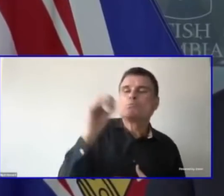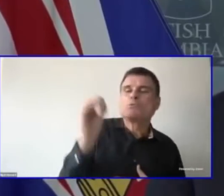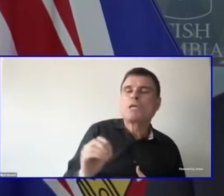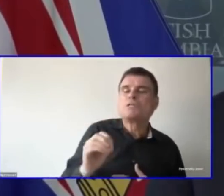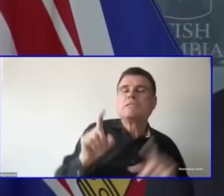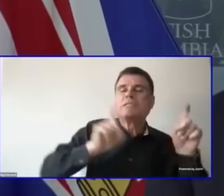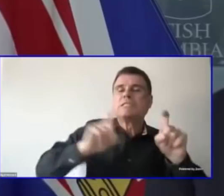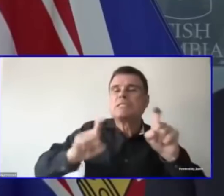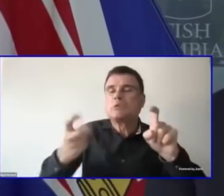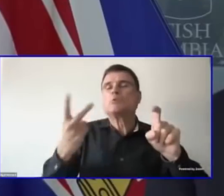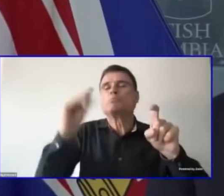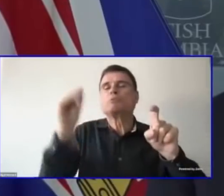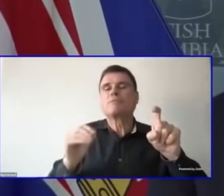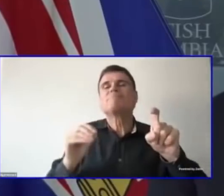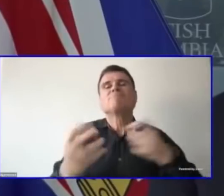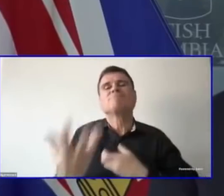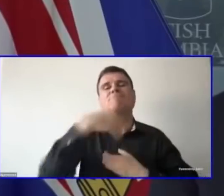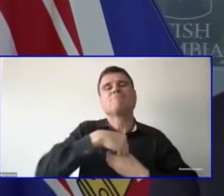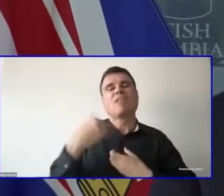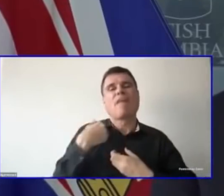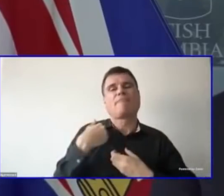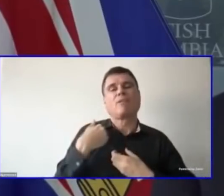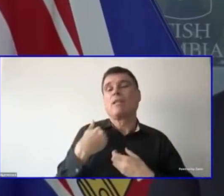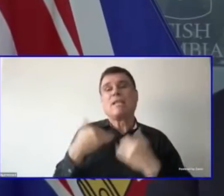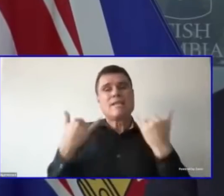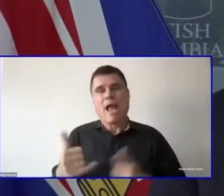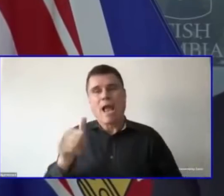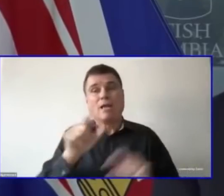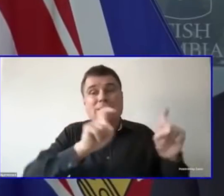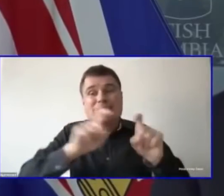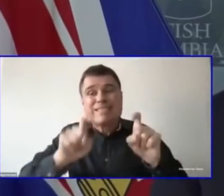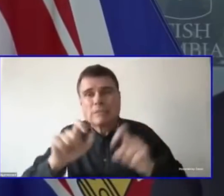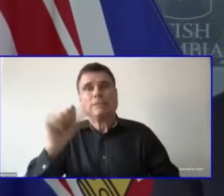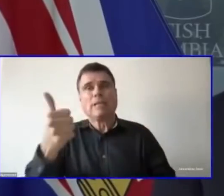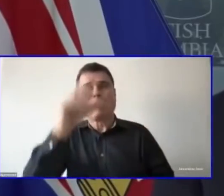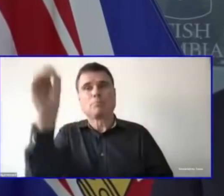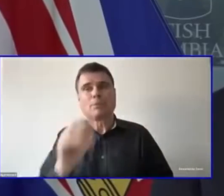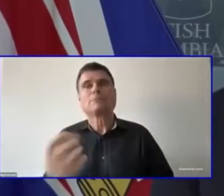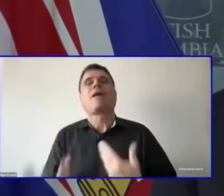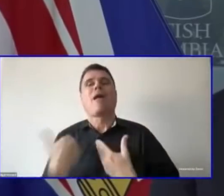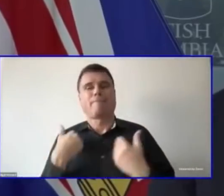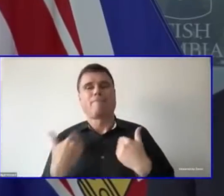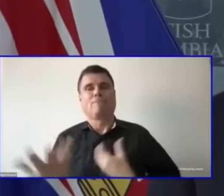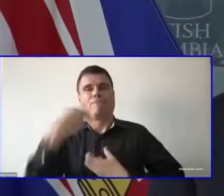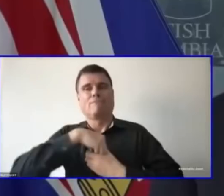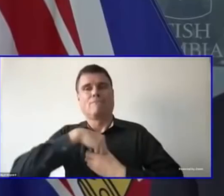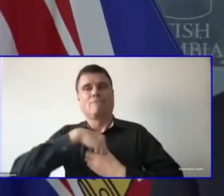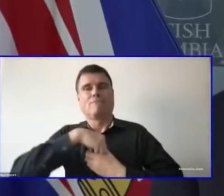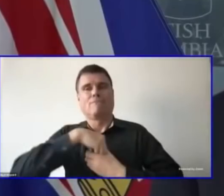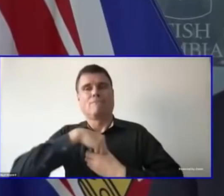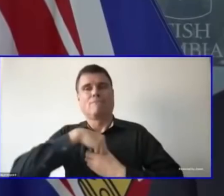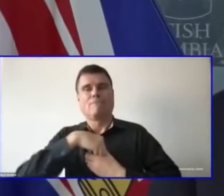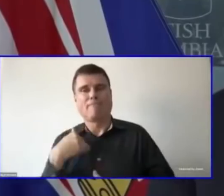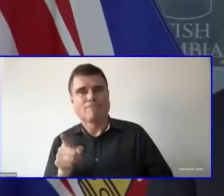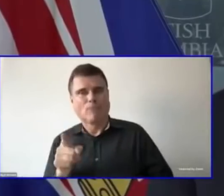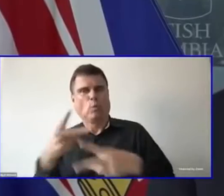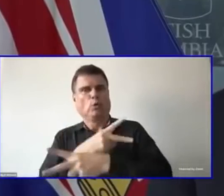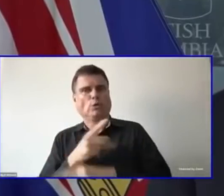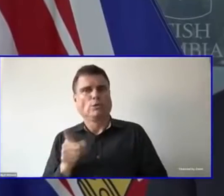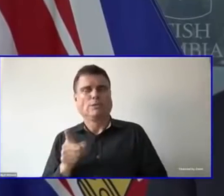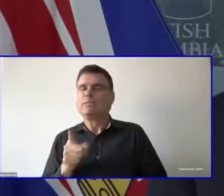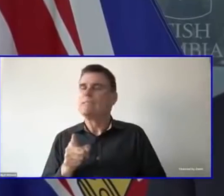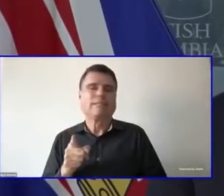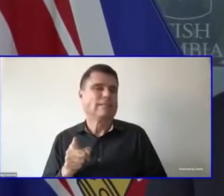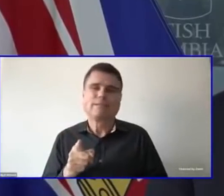it is difficult to adjust and change because we've had to adapt a number of times, but I believe that people are absolutely prepared to do that to